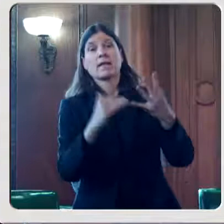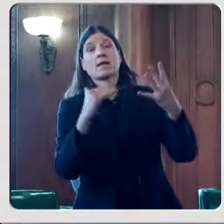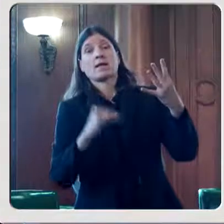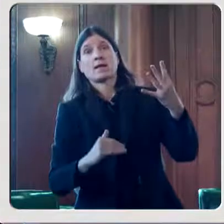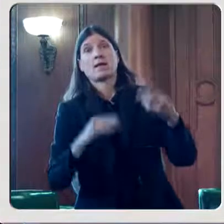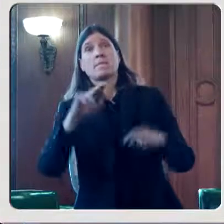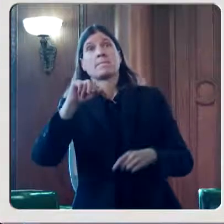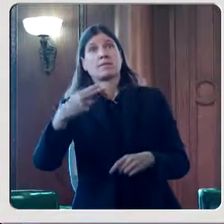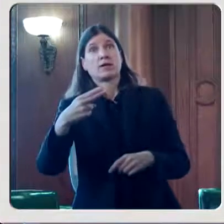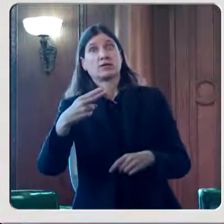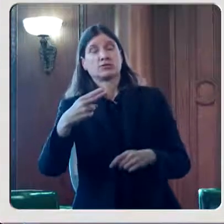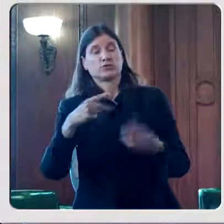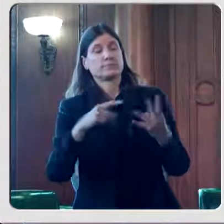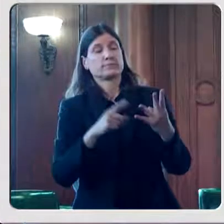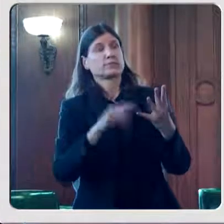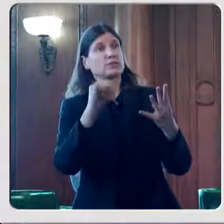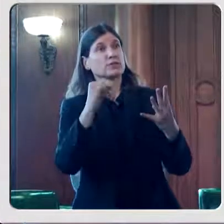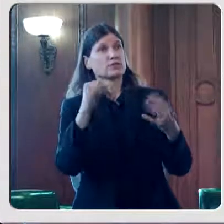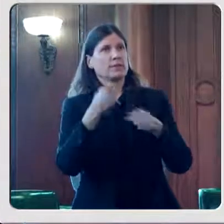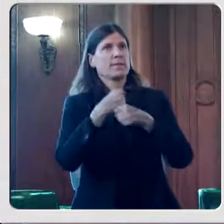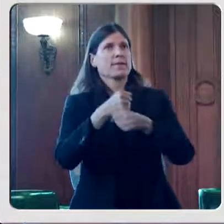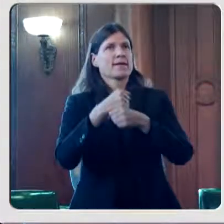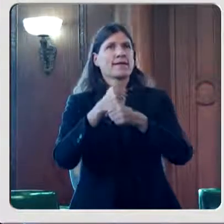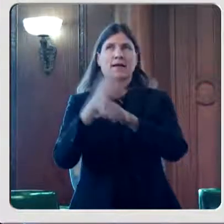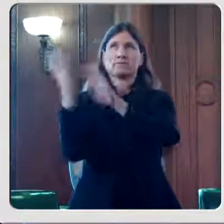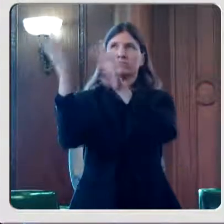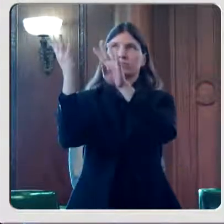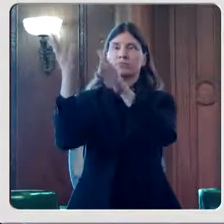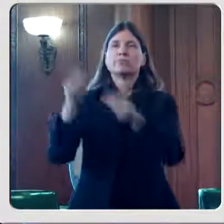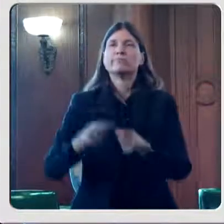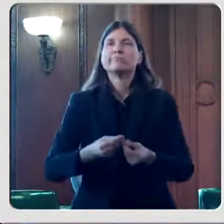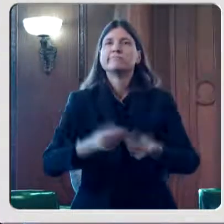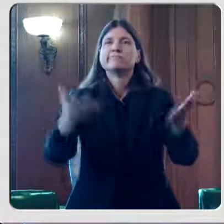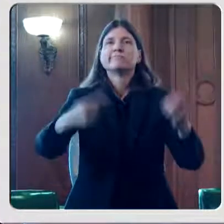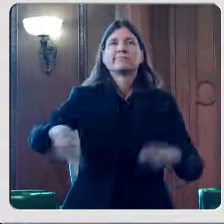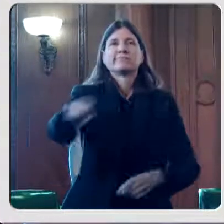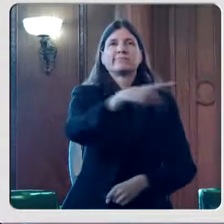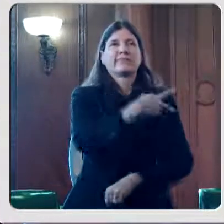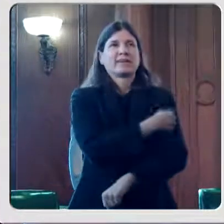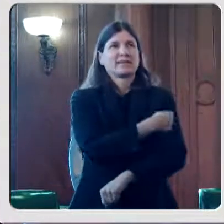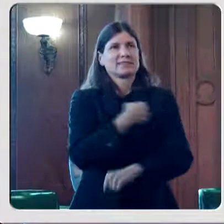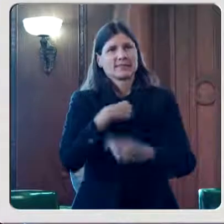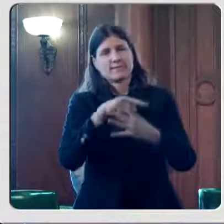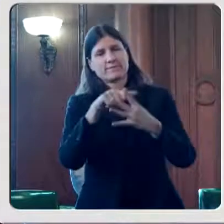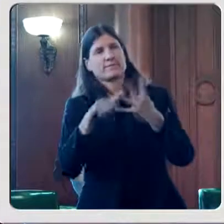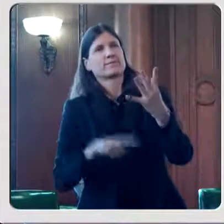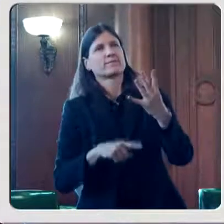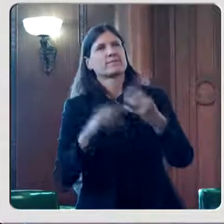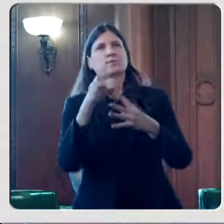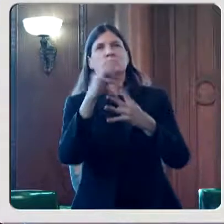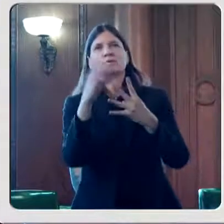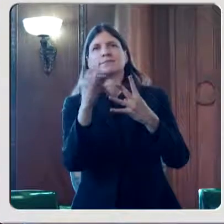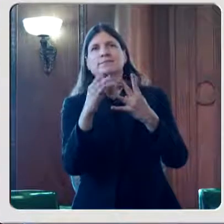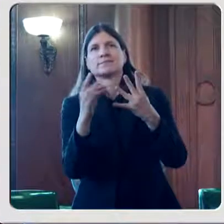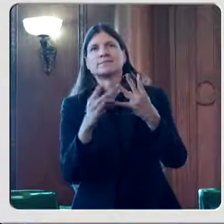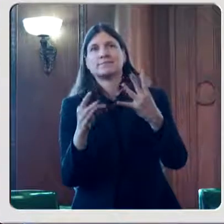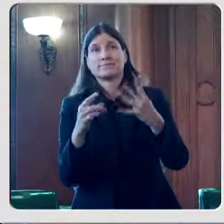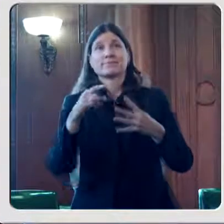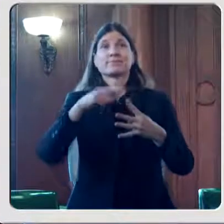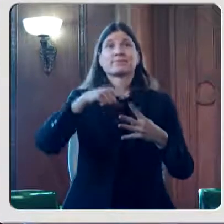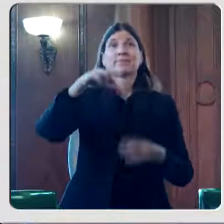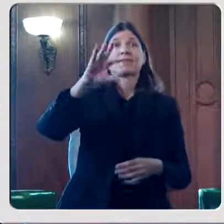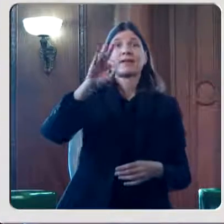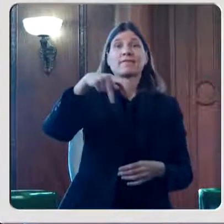months to follow. Both Pfizer and Moderna are also looking at ways that they can increase production, which would be very